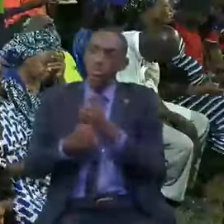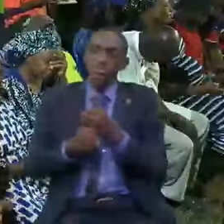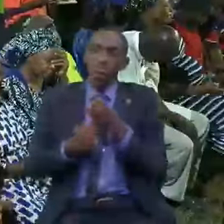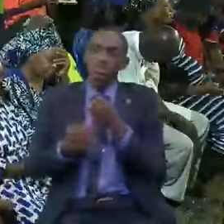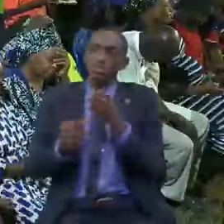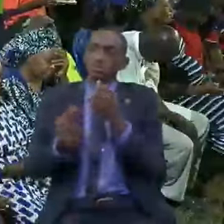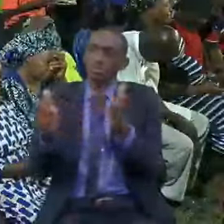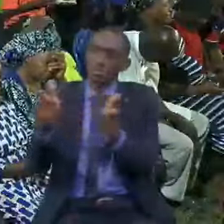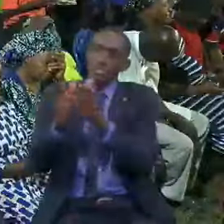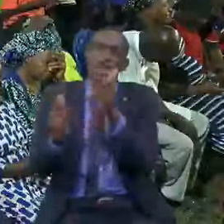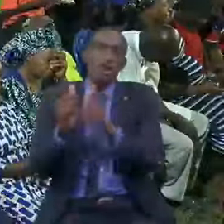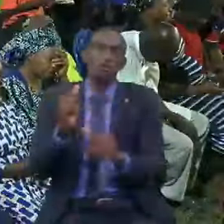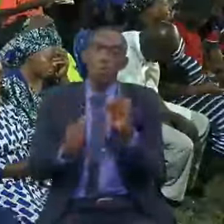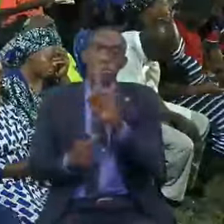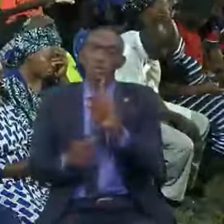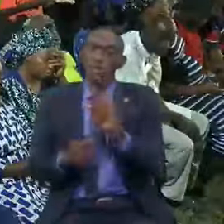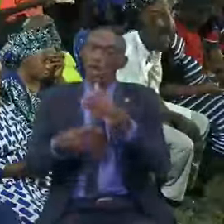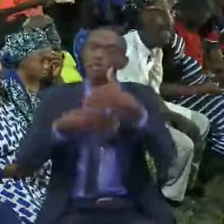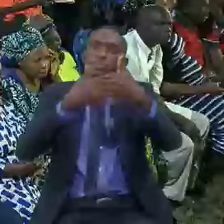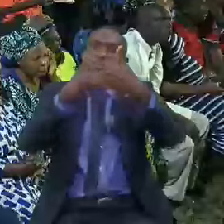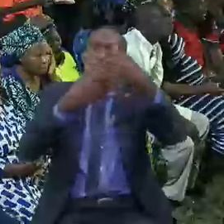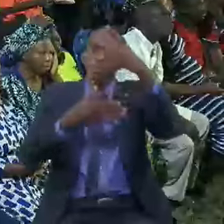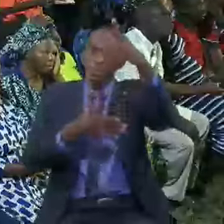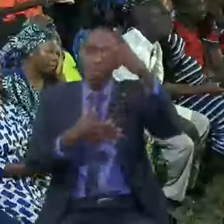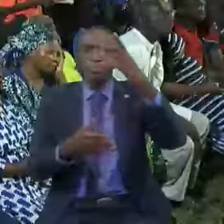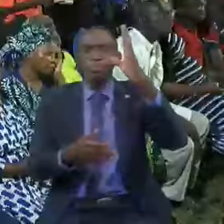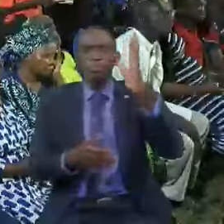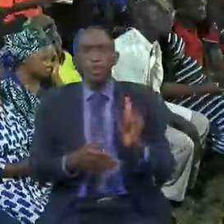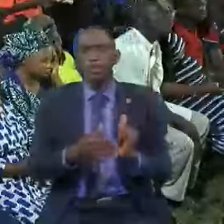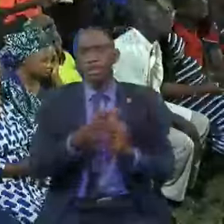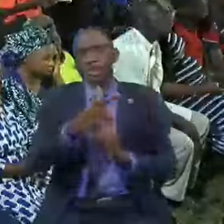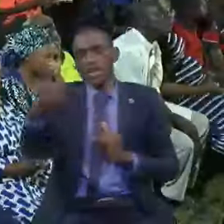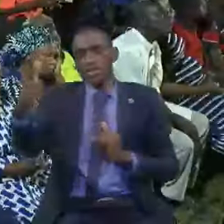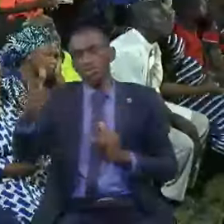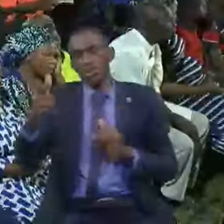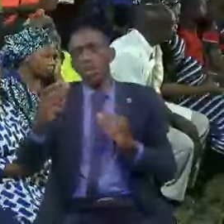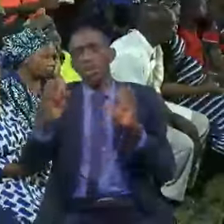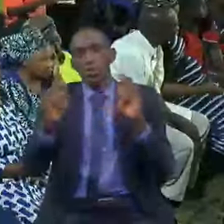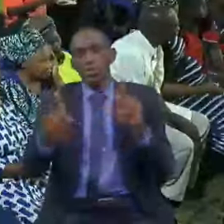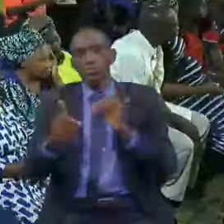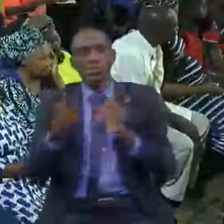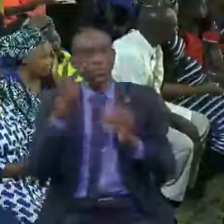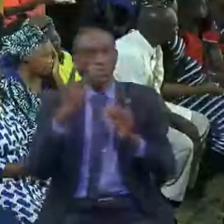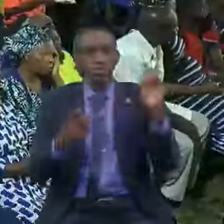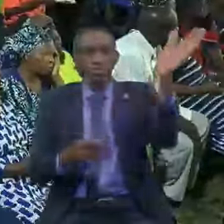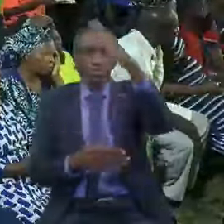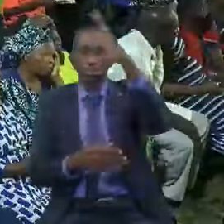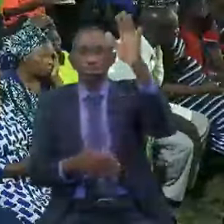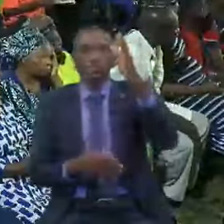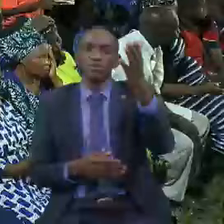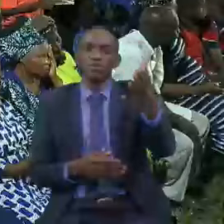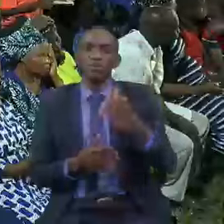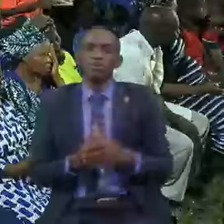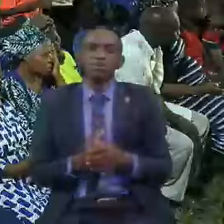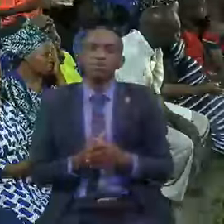the extreme left, if you are true priest, okay, I see the flags over there. Now to my